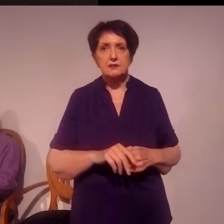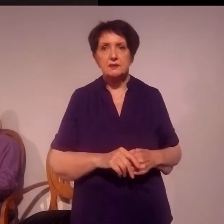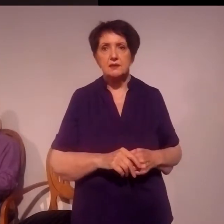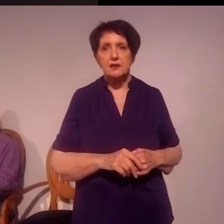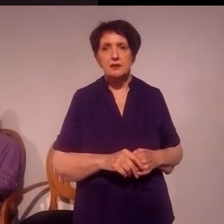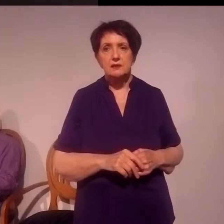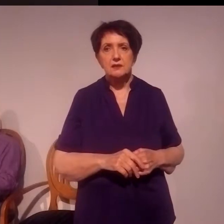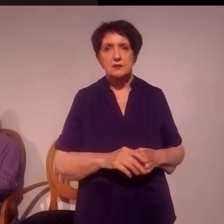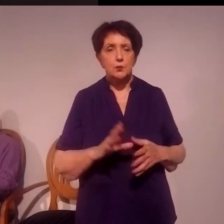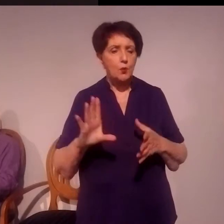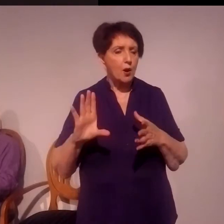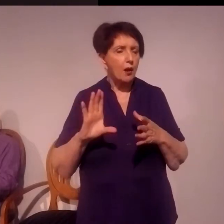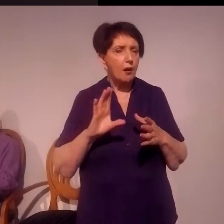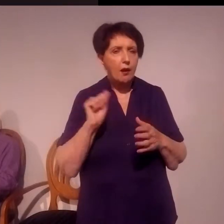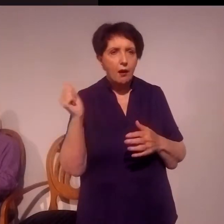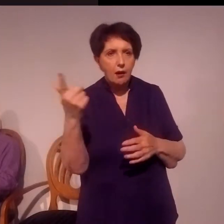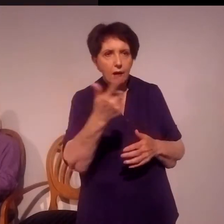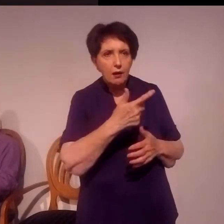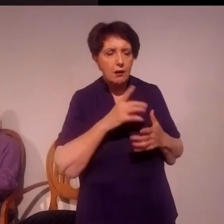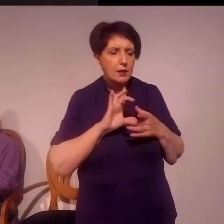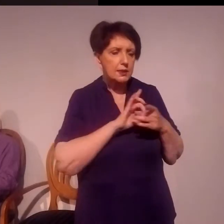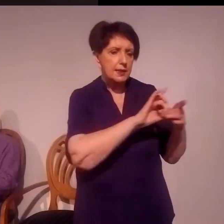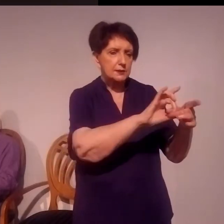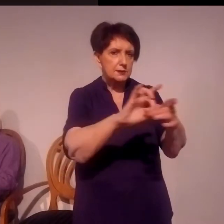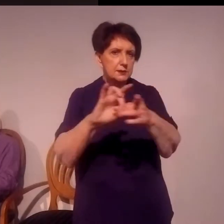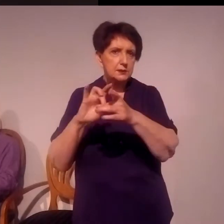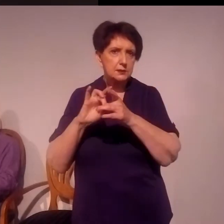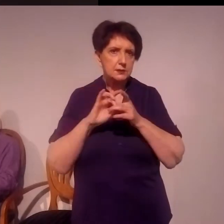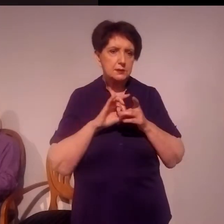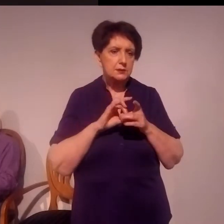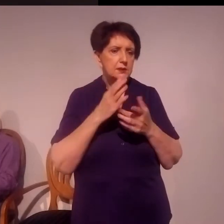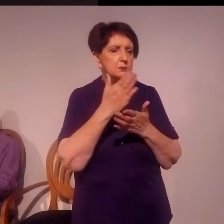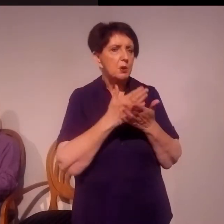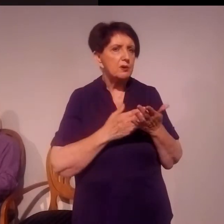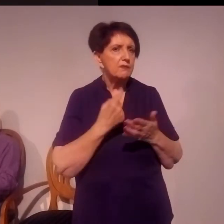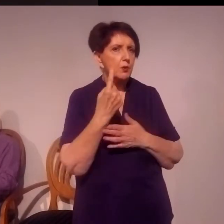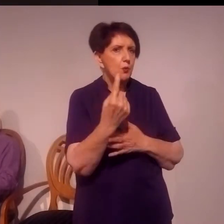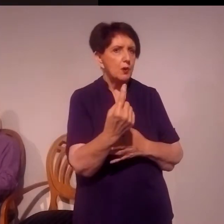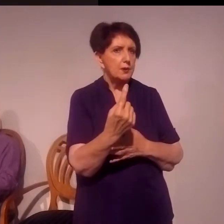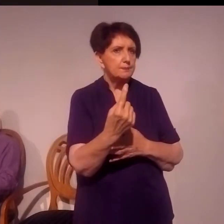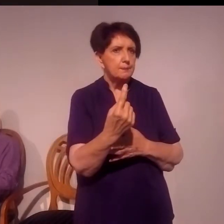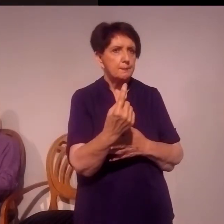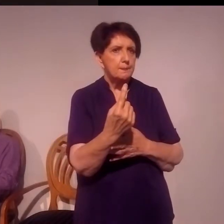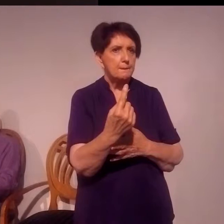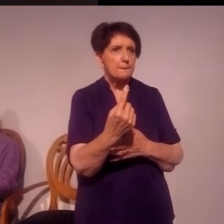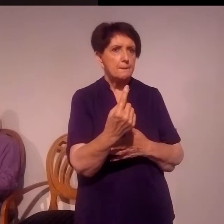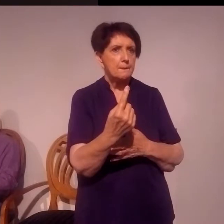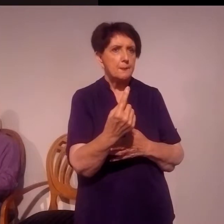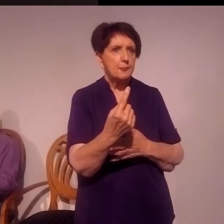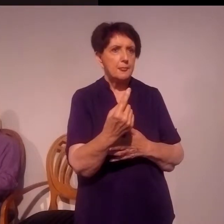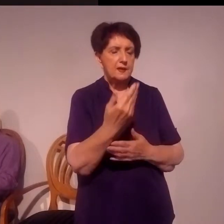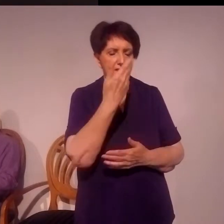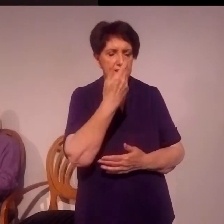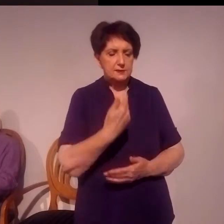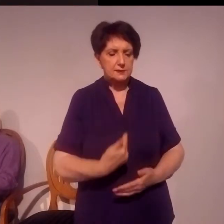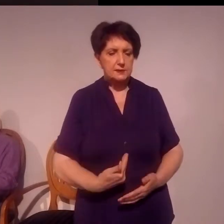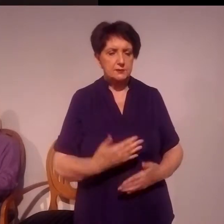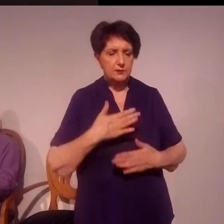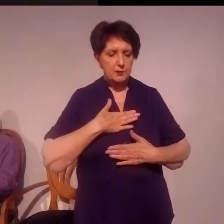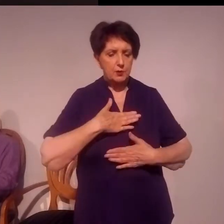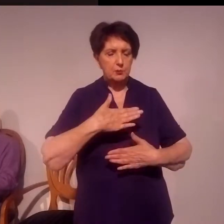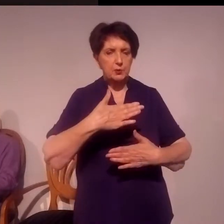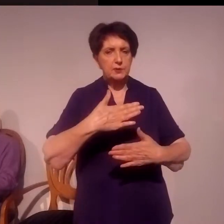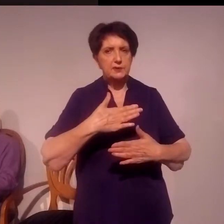is connected, is part of the one in this center that we've breathed